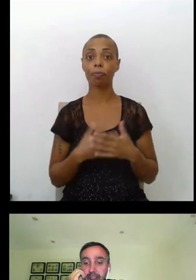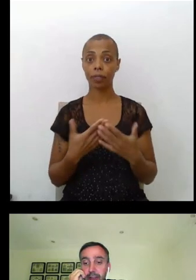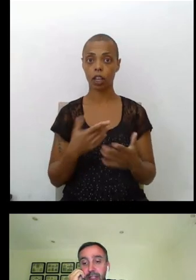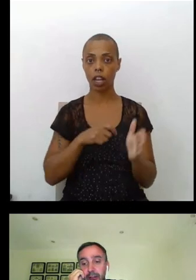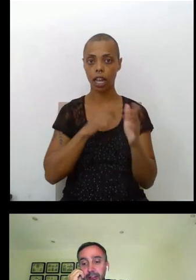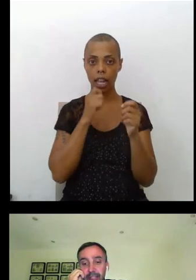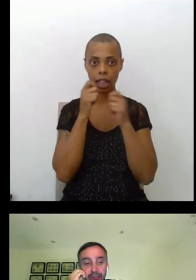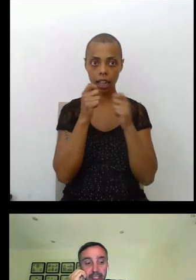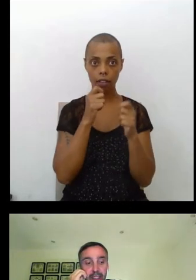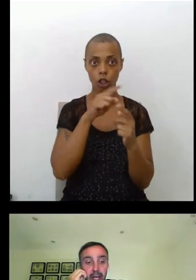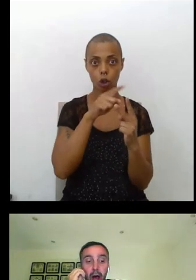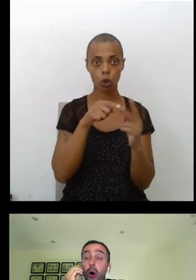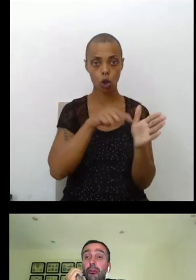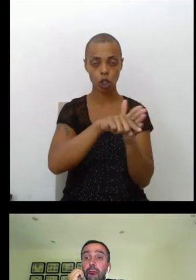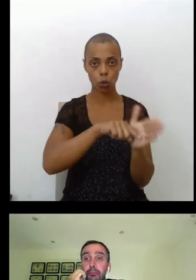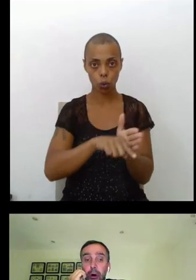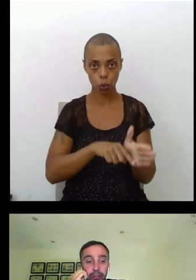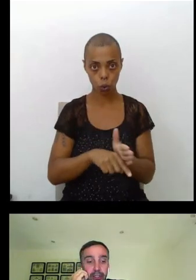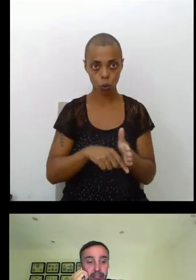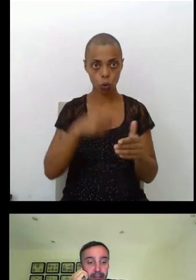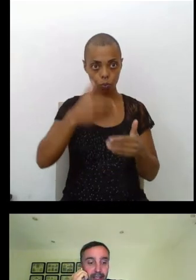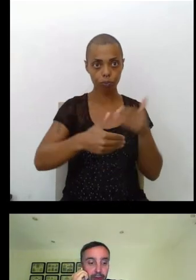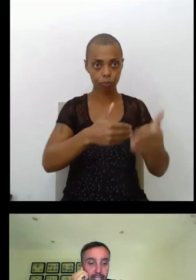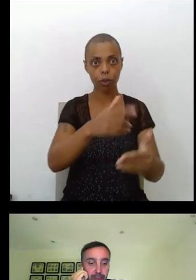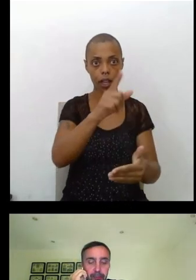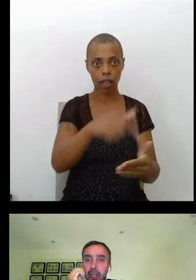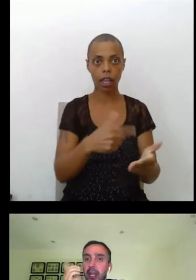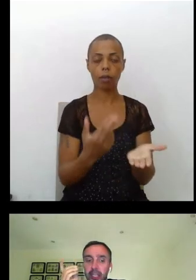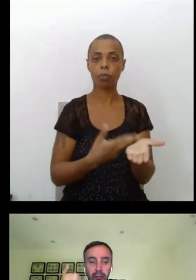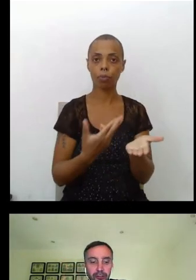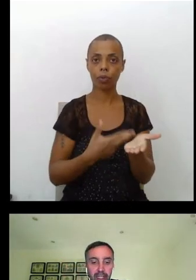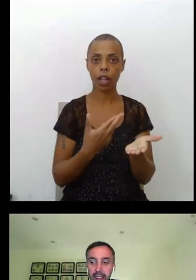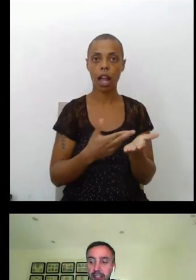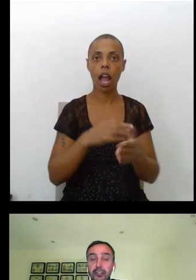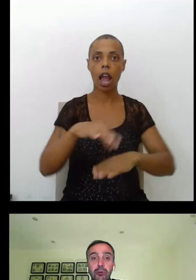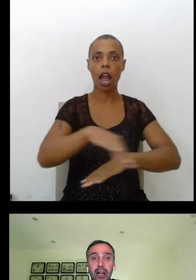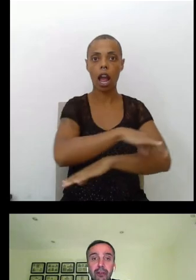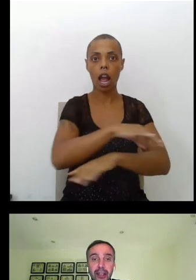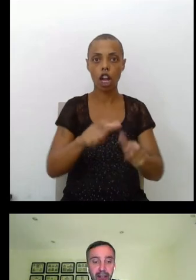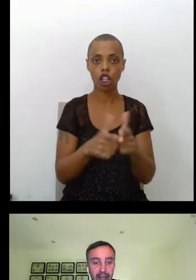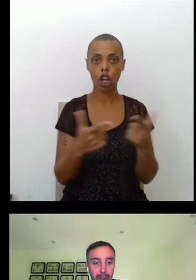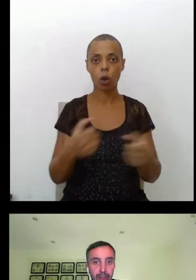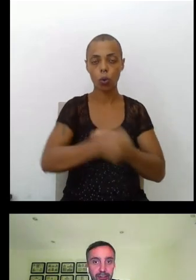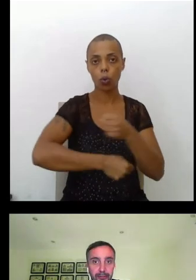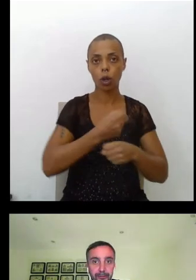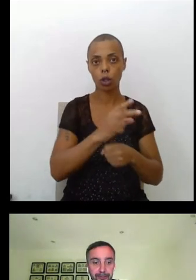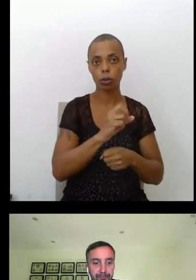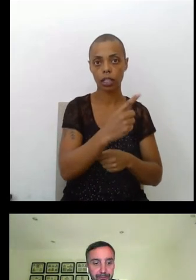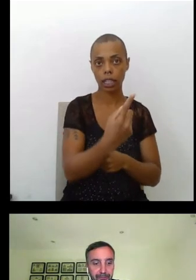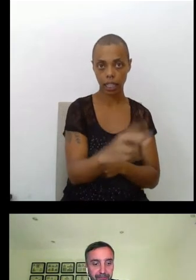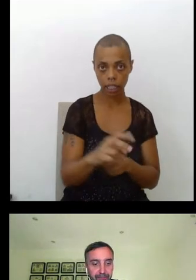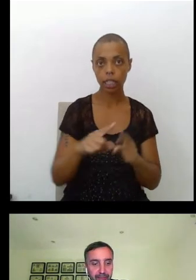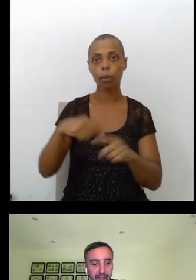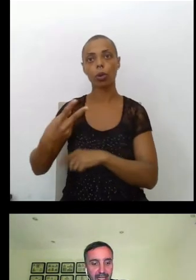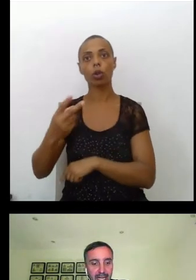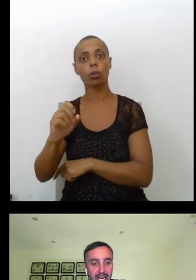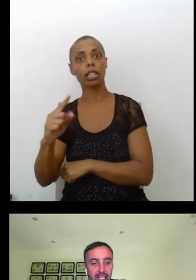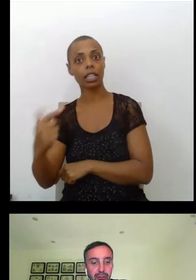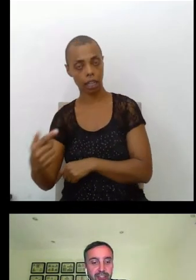2015 and 2017 also pounded in this direction you've seen the relevant numbers